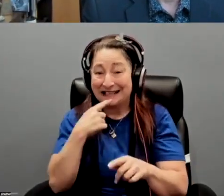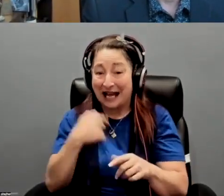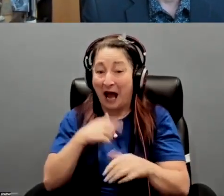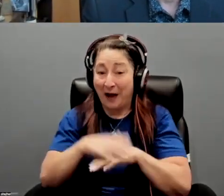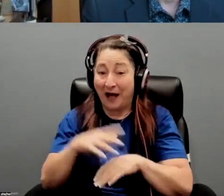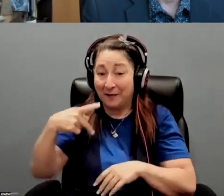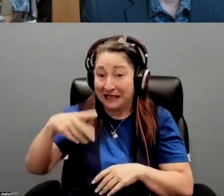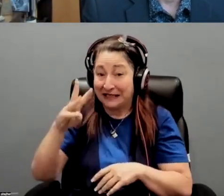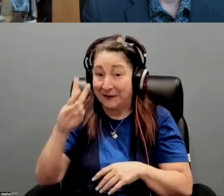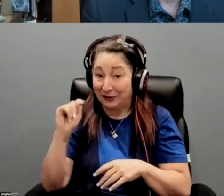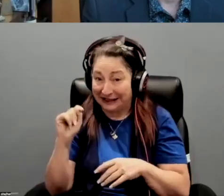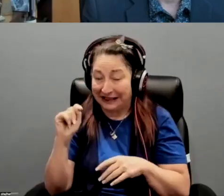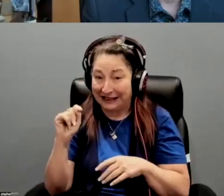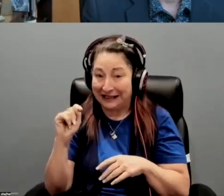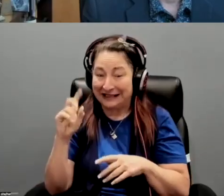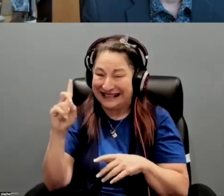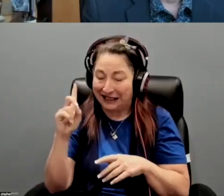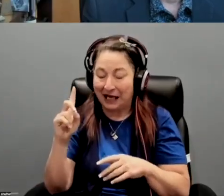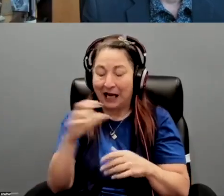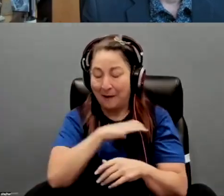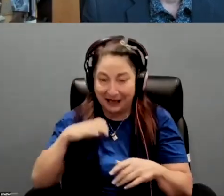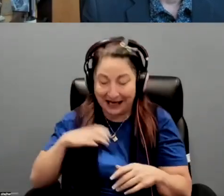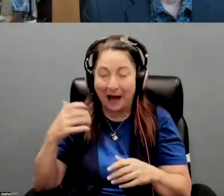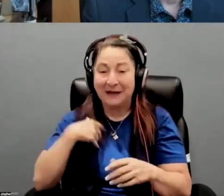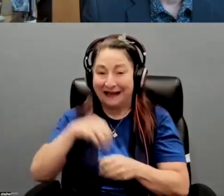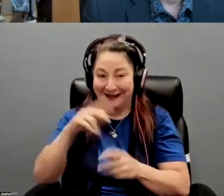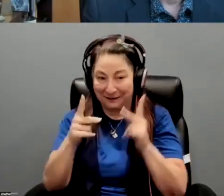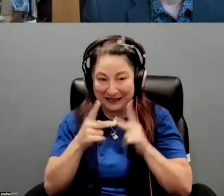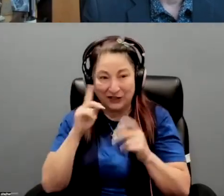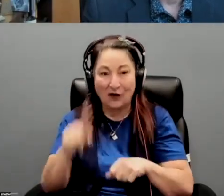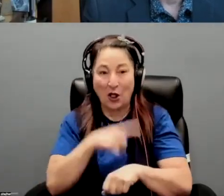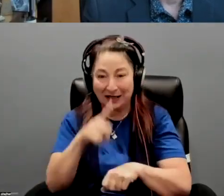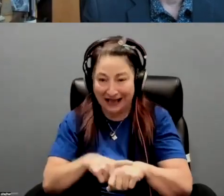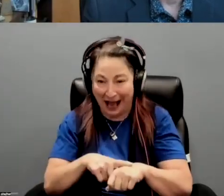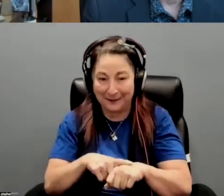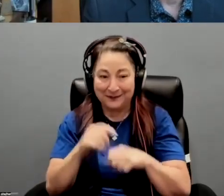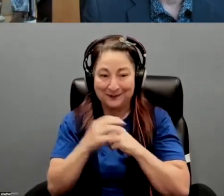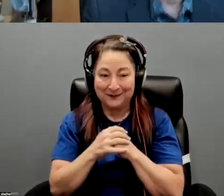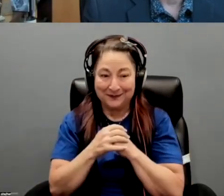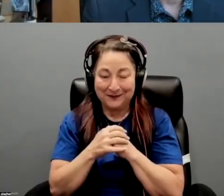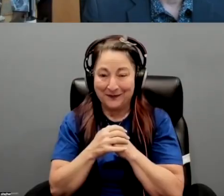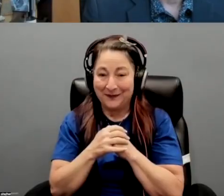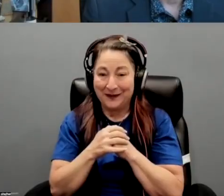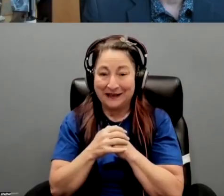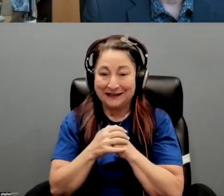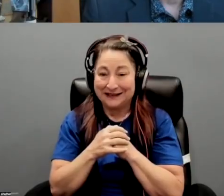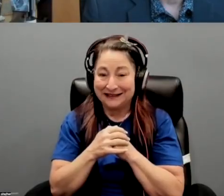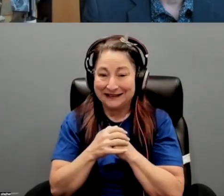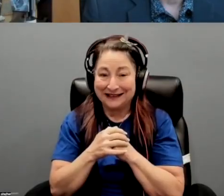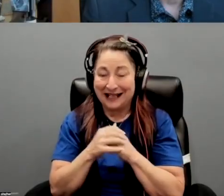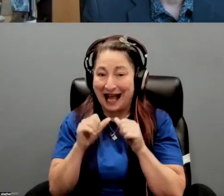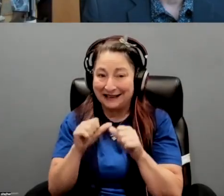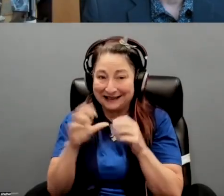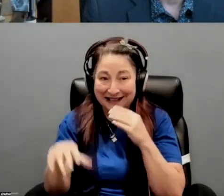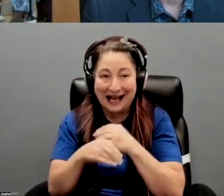been advocating for this for a long time, and it's just keep, and you, Alice, too, honey. I know